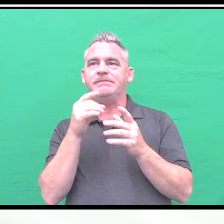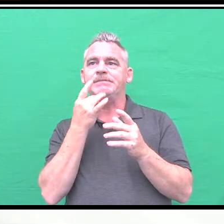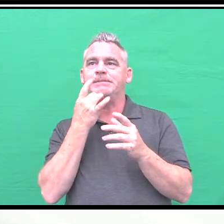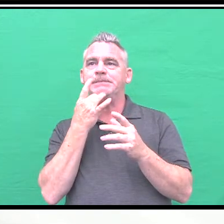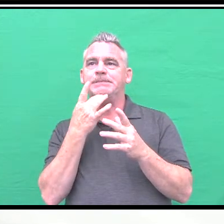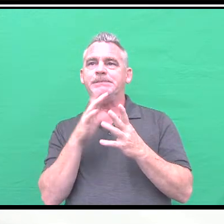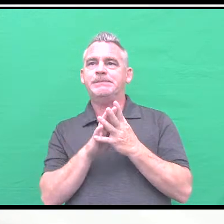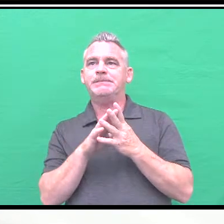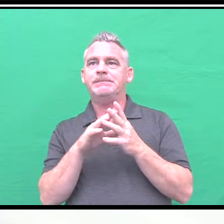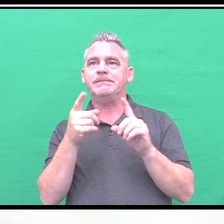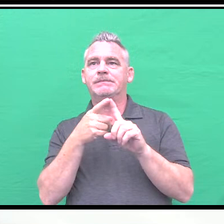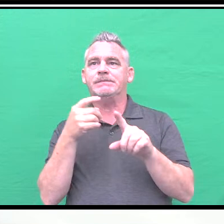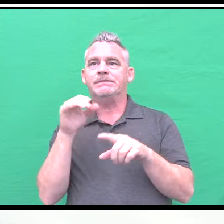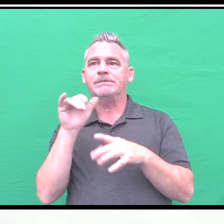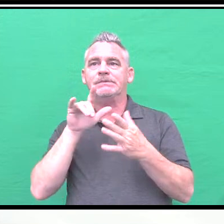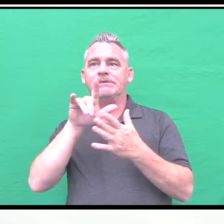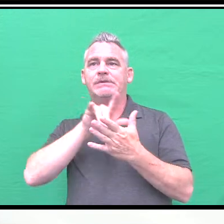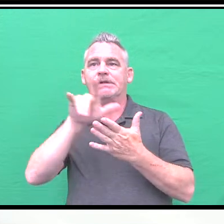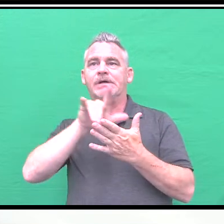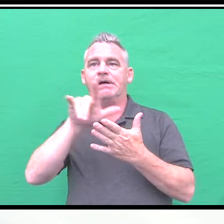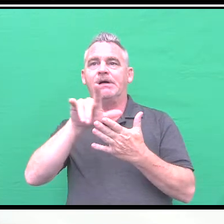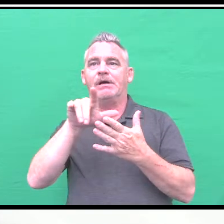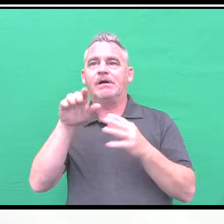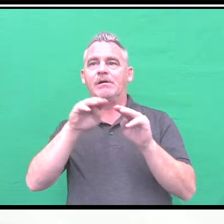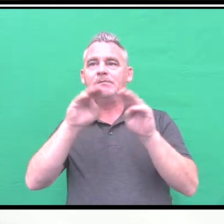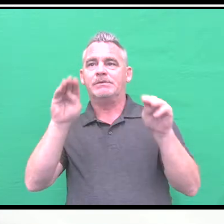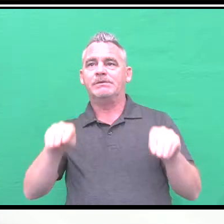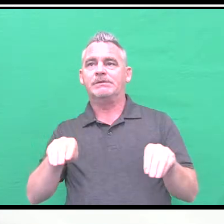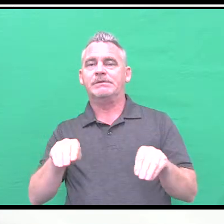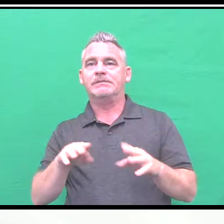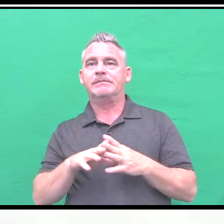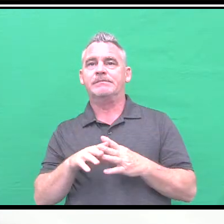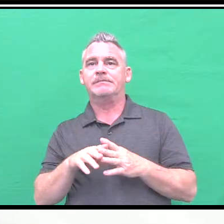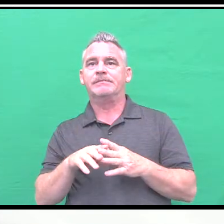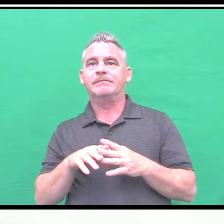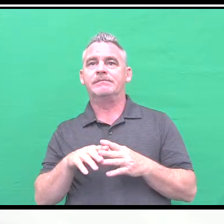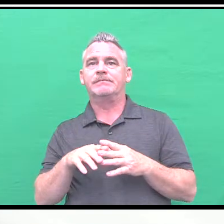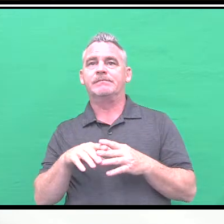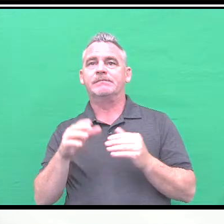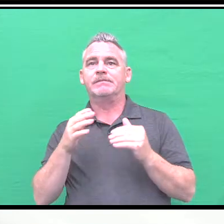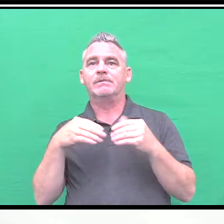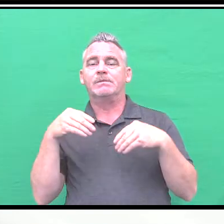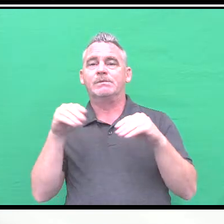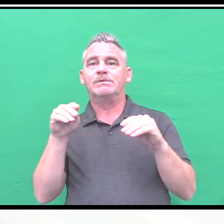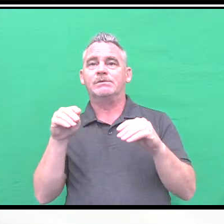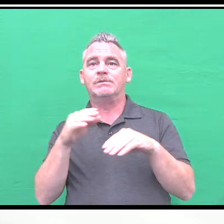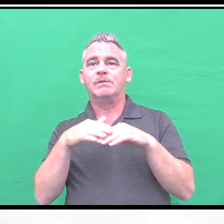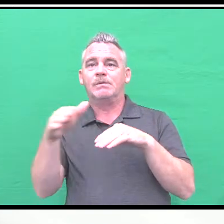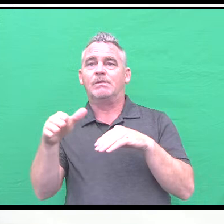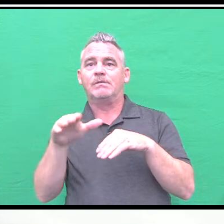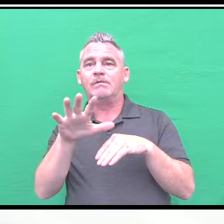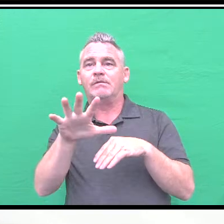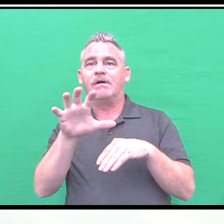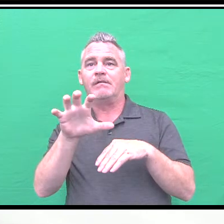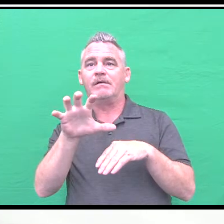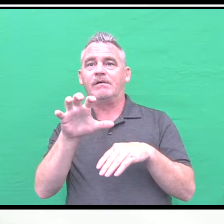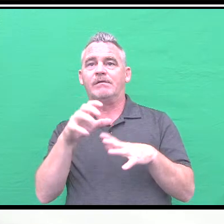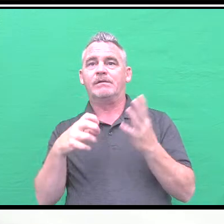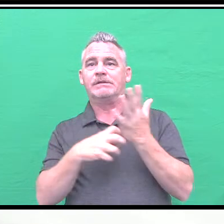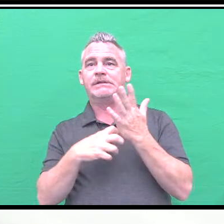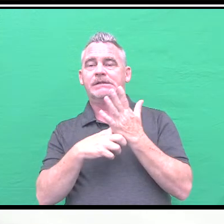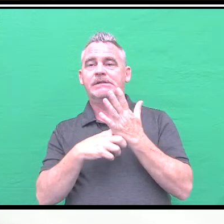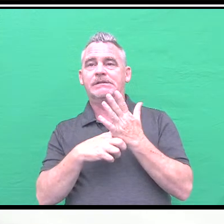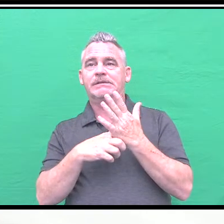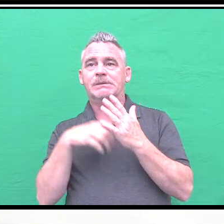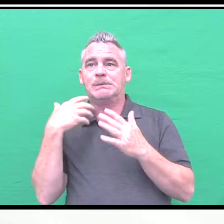here. The event was put on by the ASB senior class, who sold over 500 tickets, which was very impressive. We were very proud of them. It